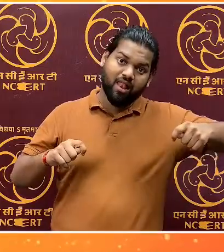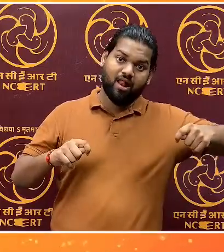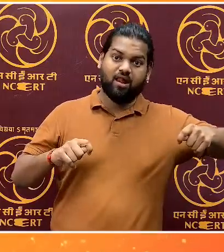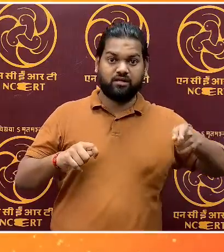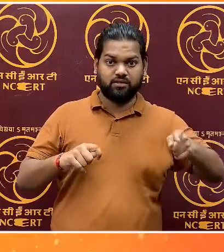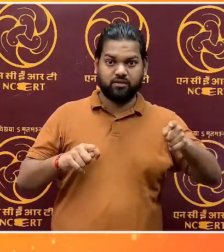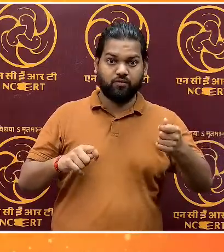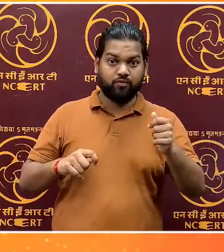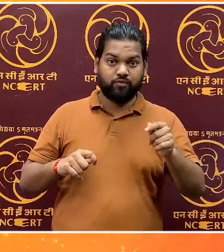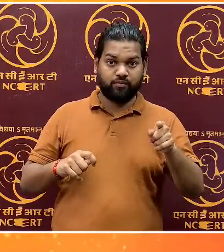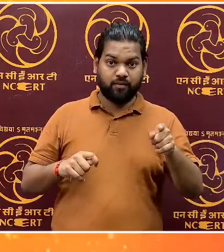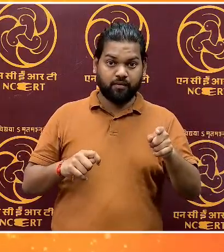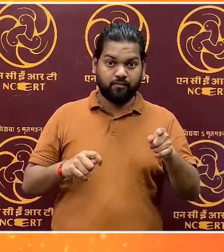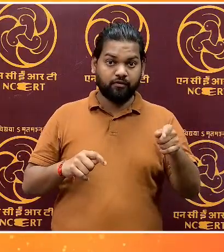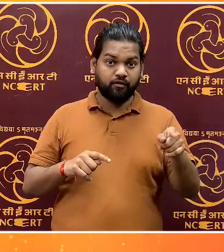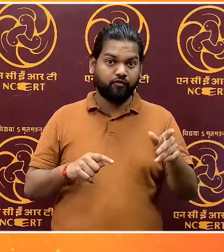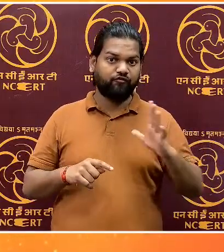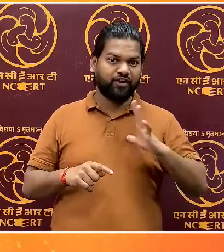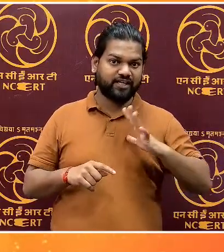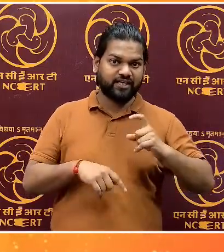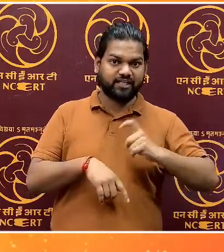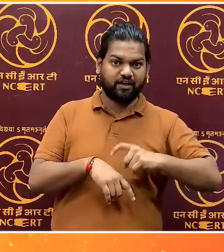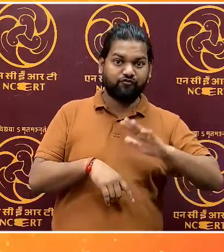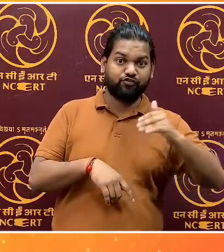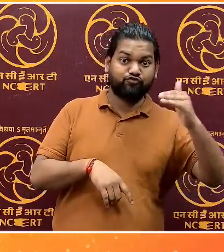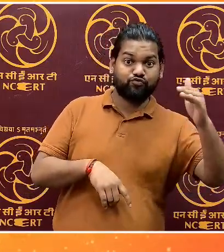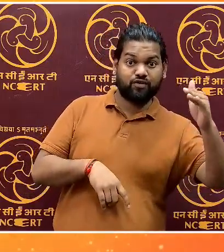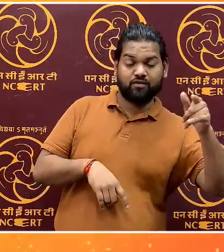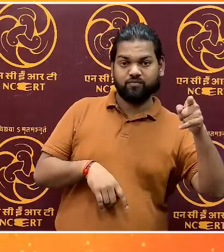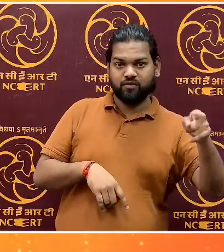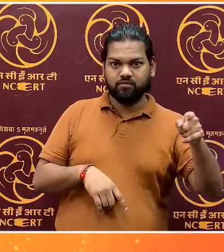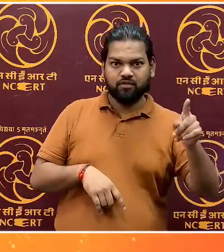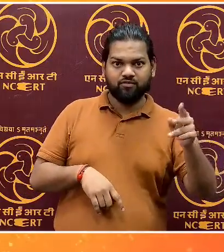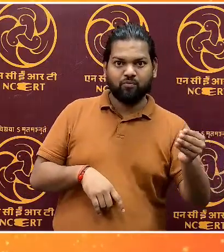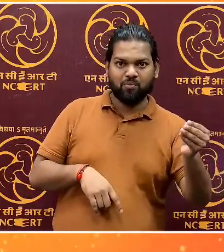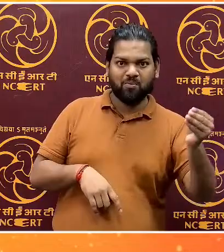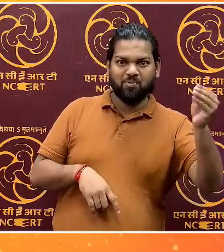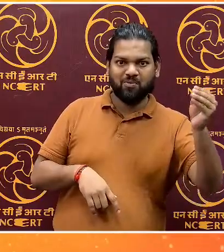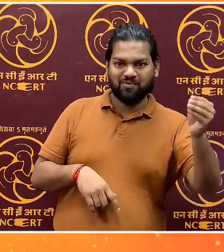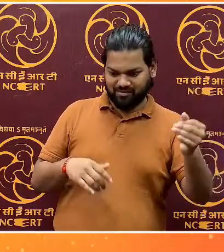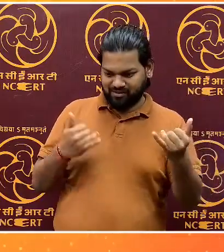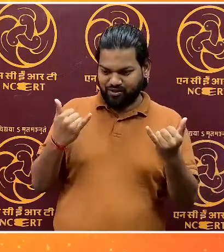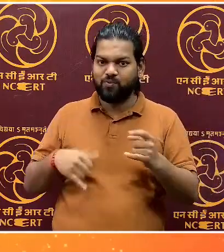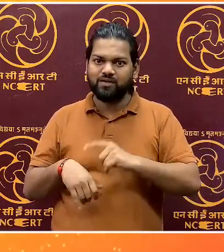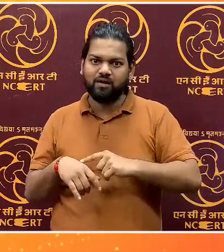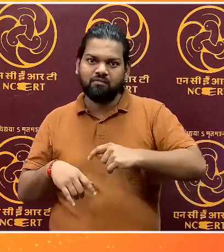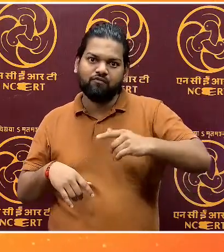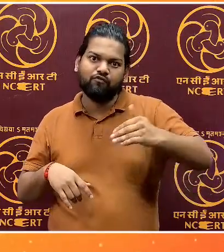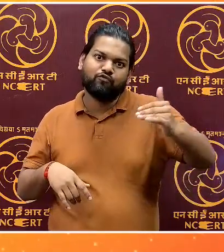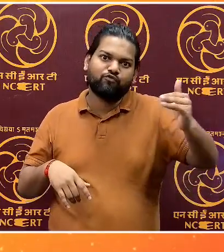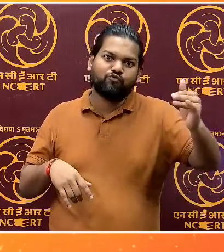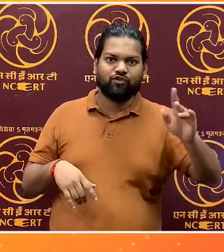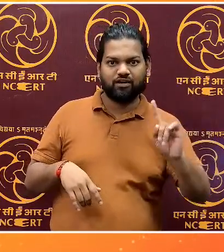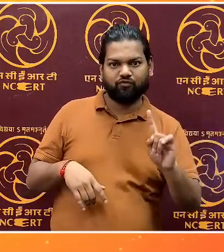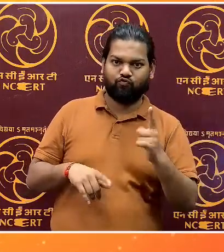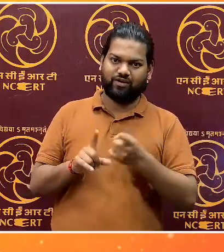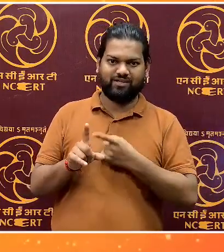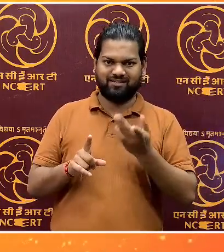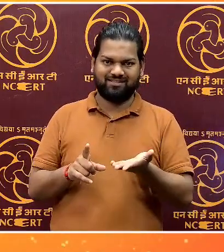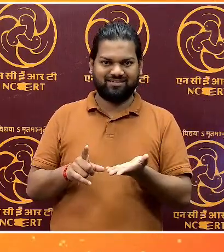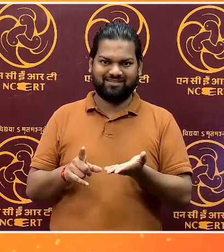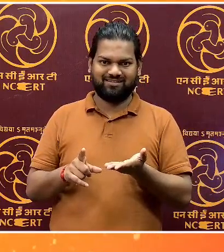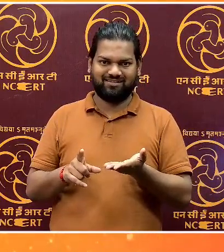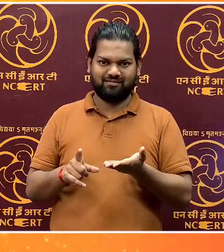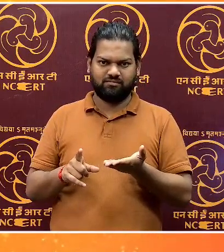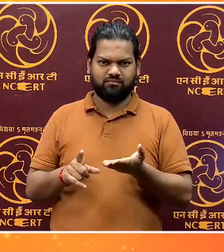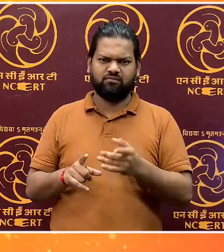will increase the waiting time to receive Right. the future money. In case 1, the waiting time to receive the future money is first 1 year. I will get